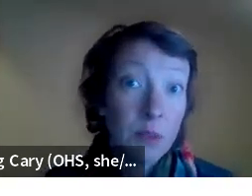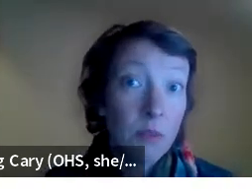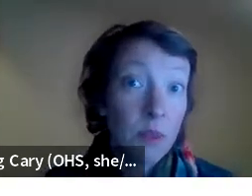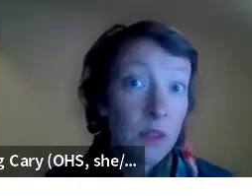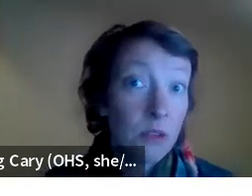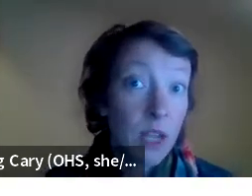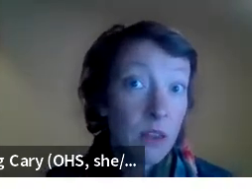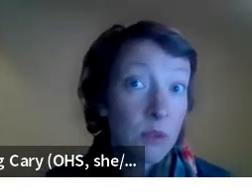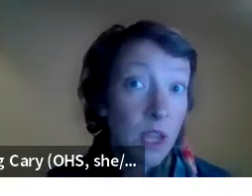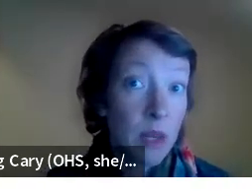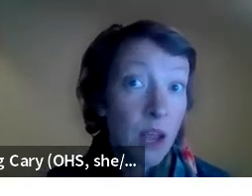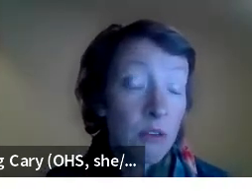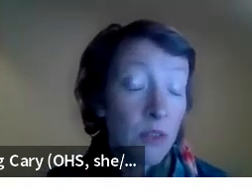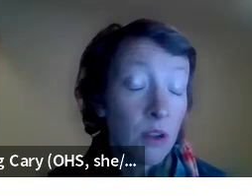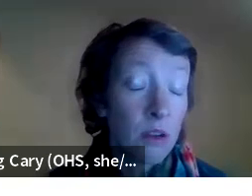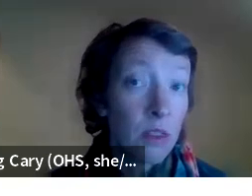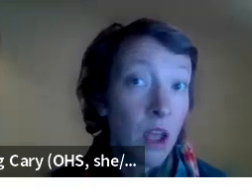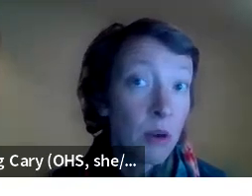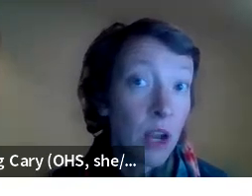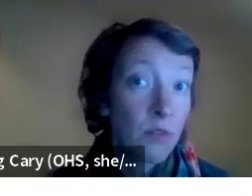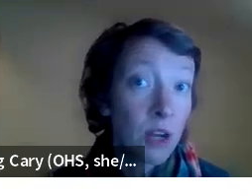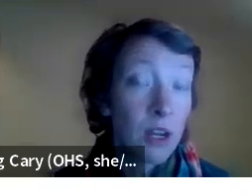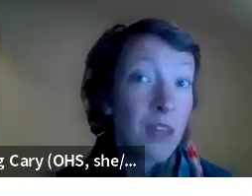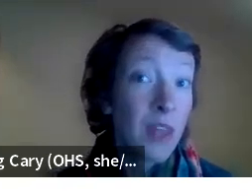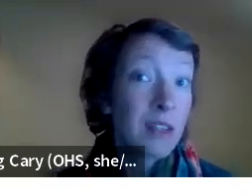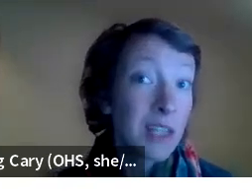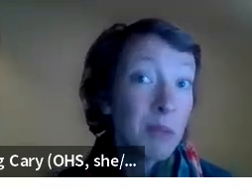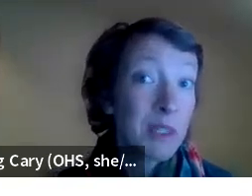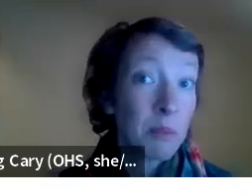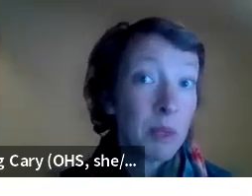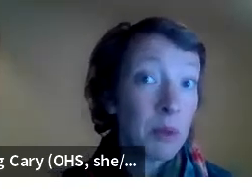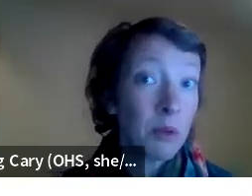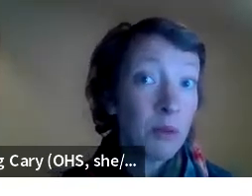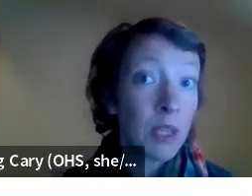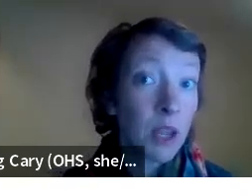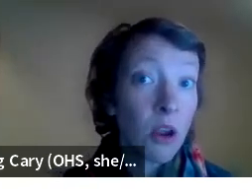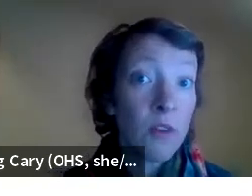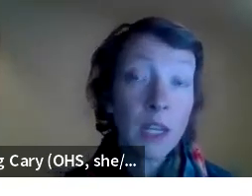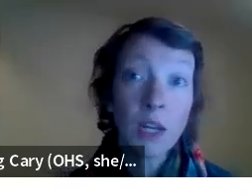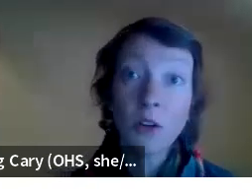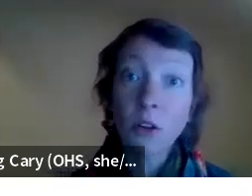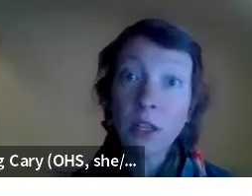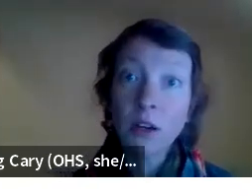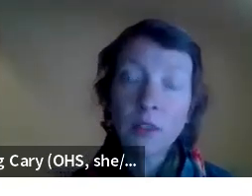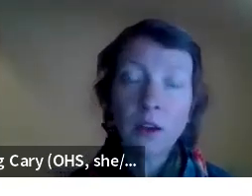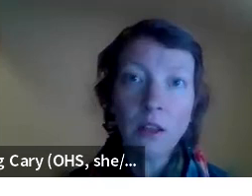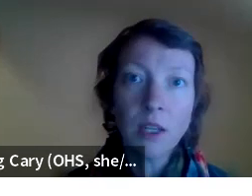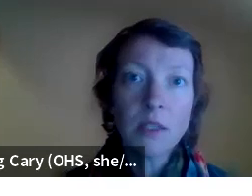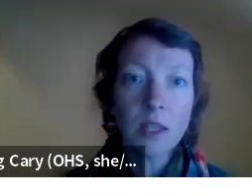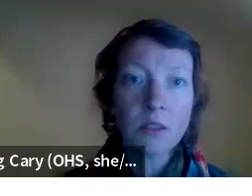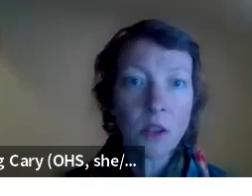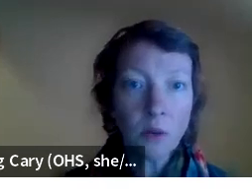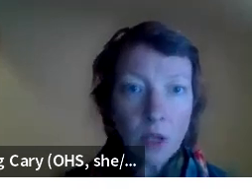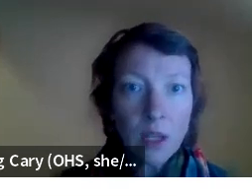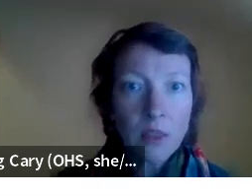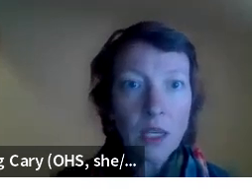guidance with the new data that was coming out around the Omicron variant, that it seems that people who get COVID get it earlier in their illness.